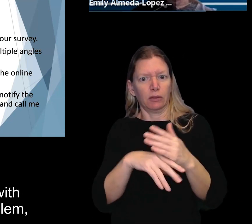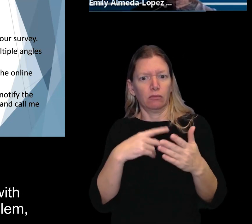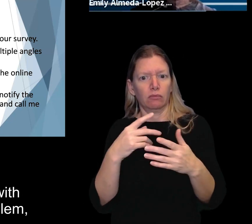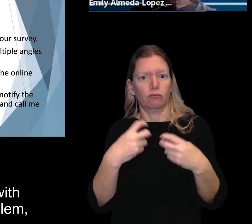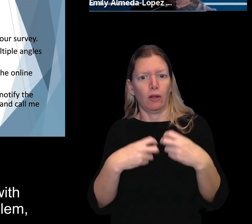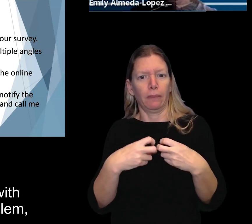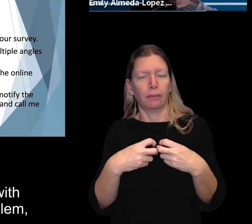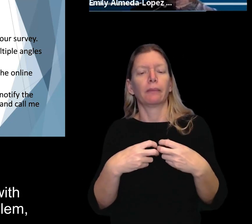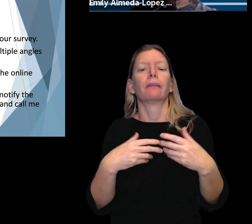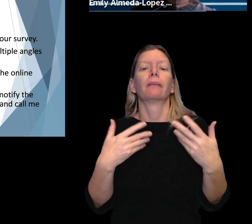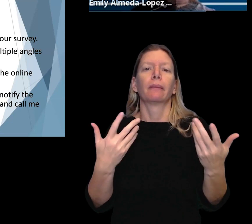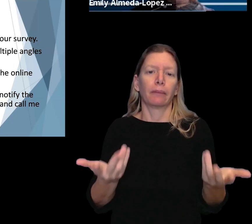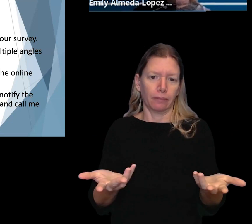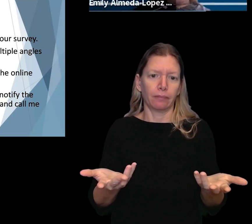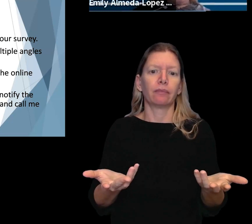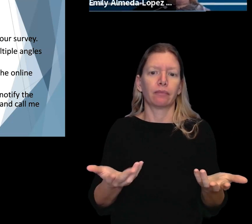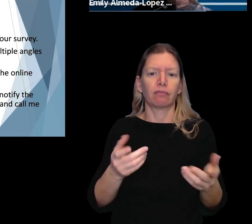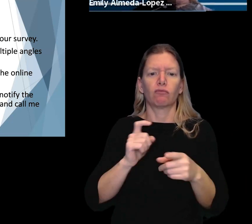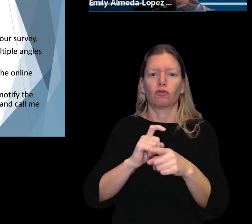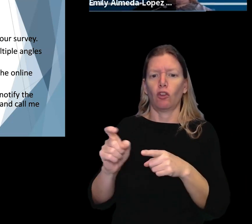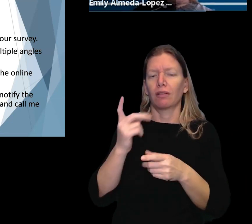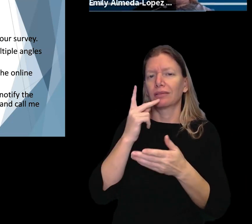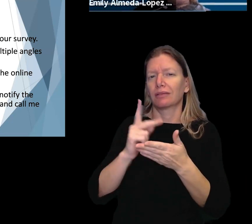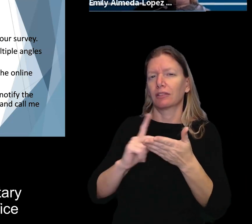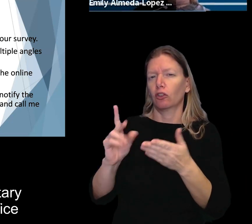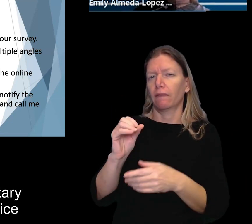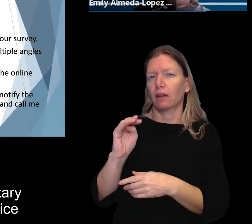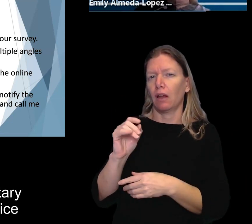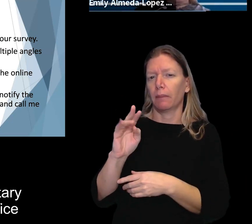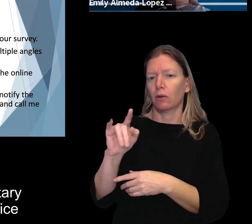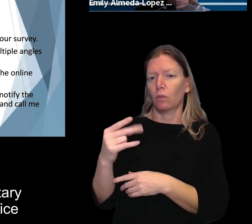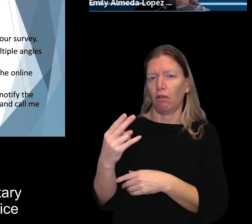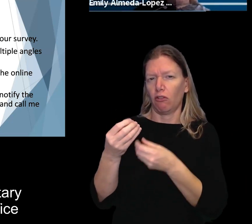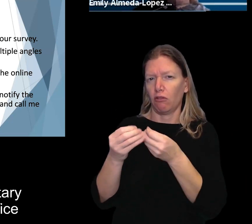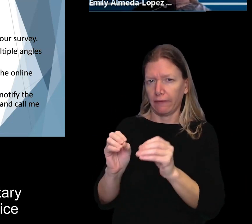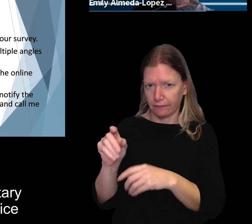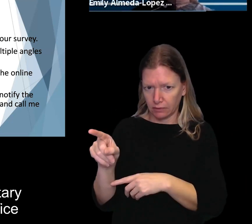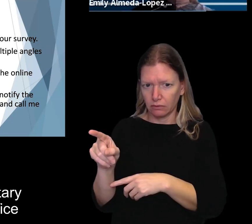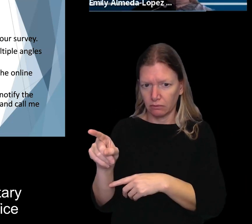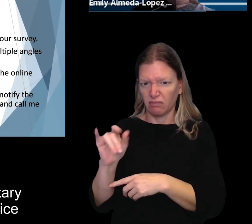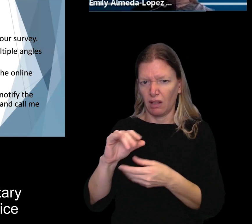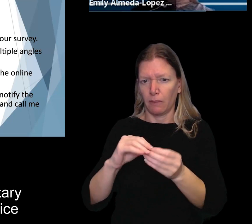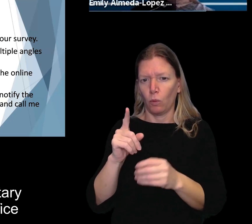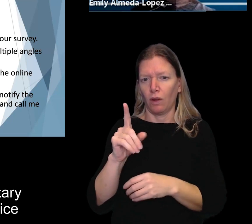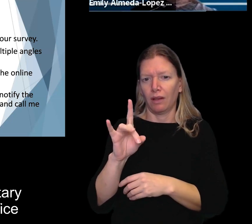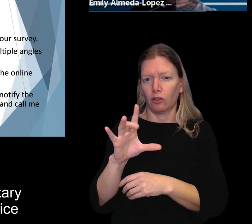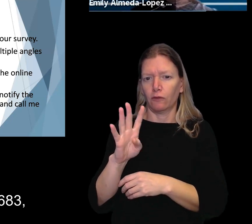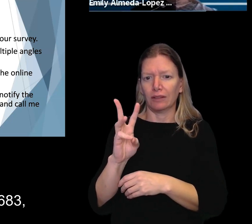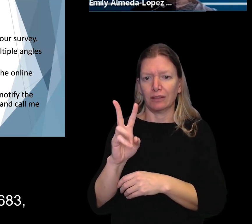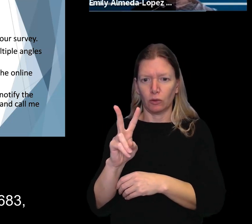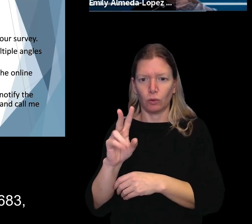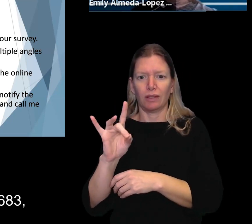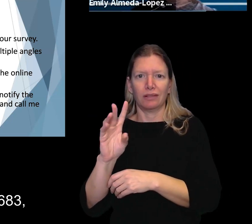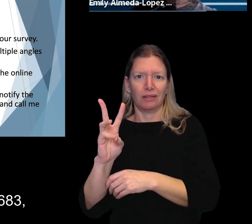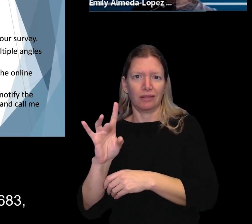any kind of accessibility problem, um, please either call the Secretary of the Commonwealth's office at